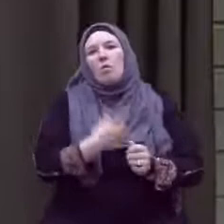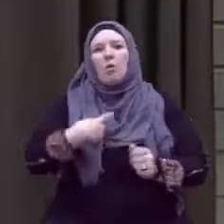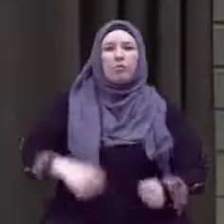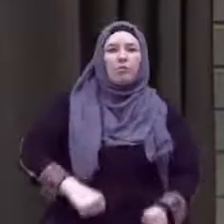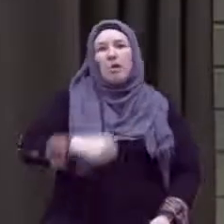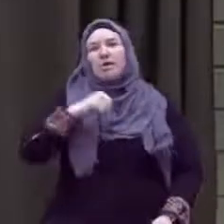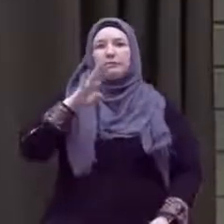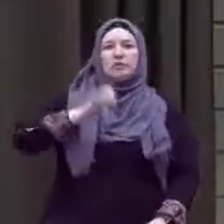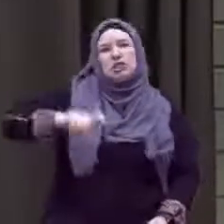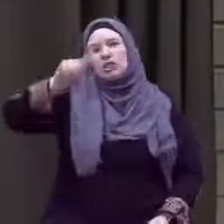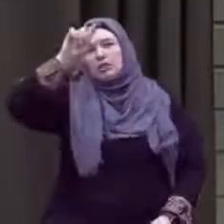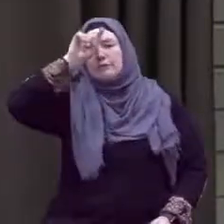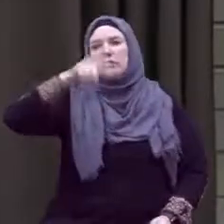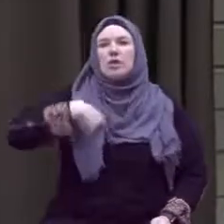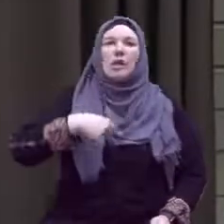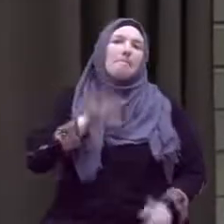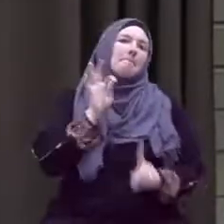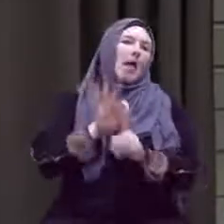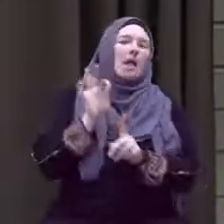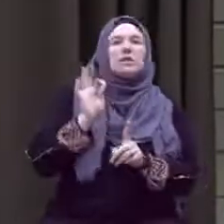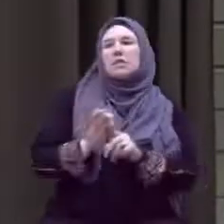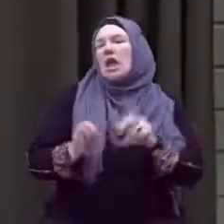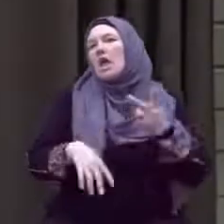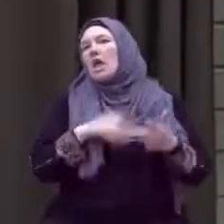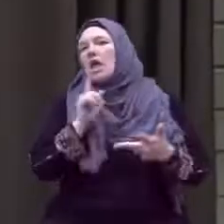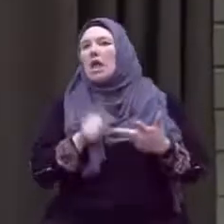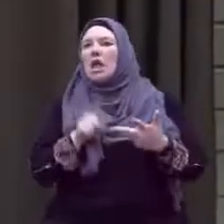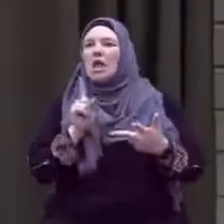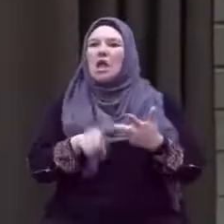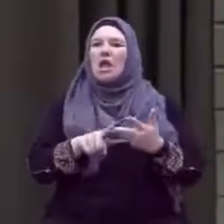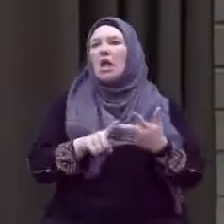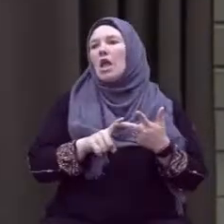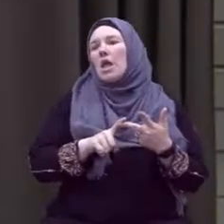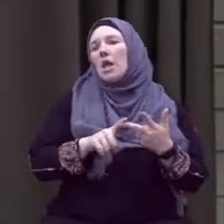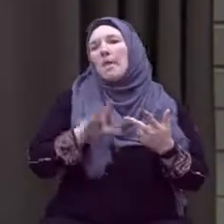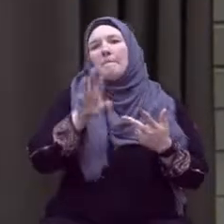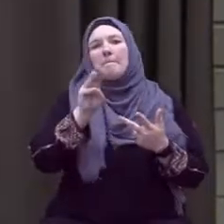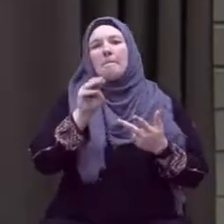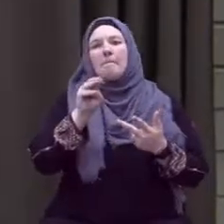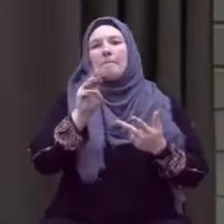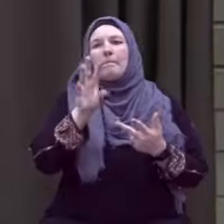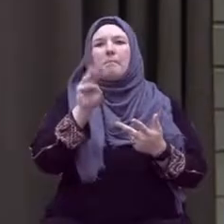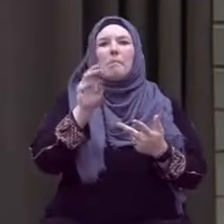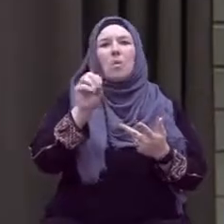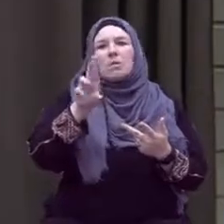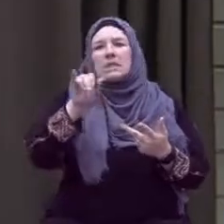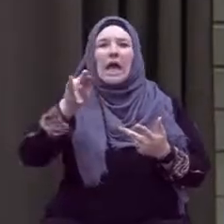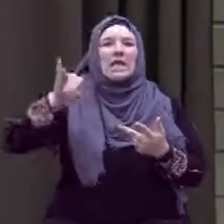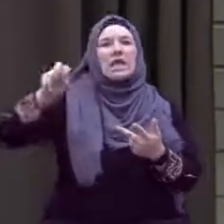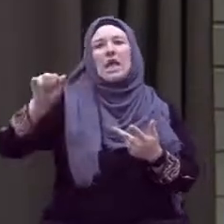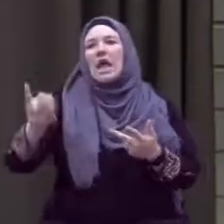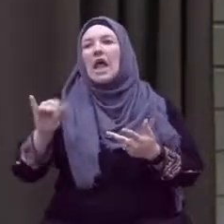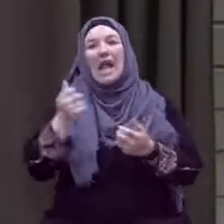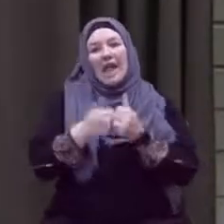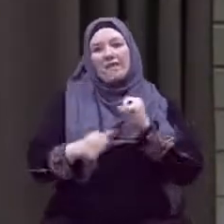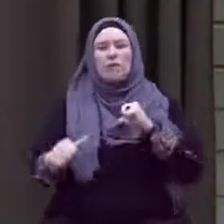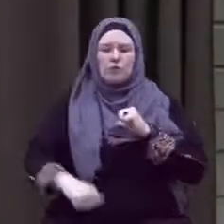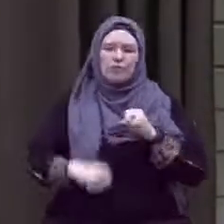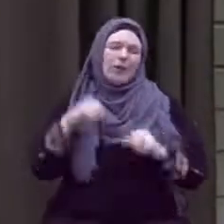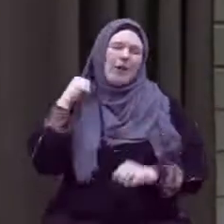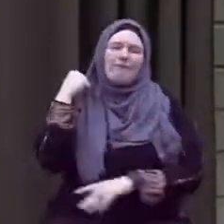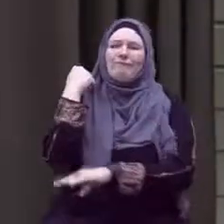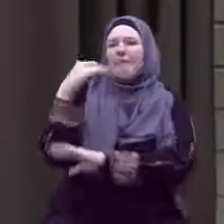be Egyptians, Pakistanis, Mauritanis. Everybody is proud of the flag that